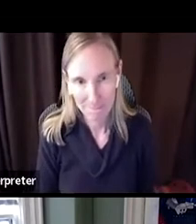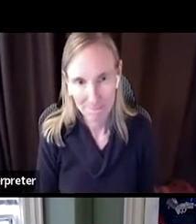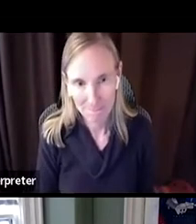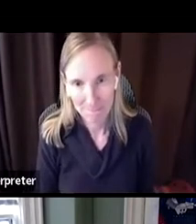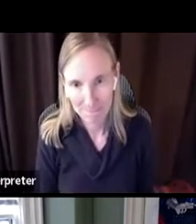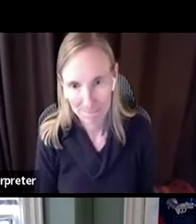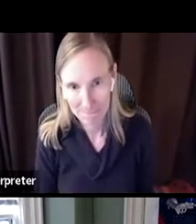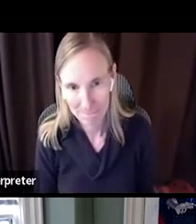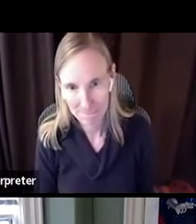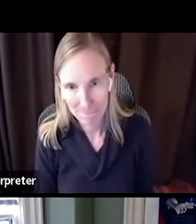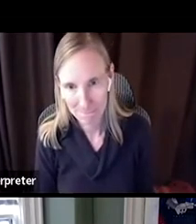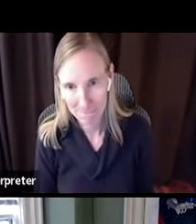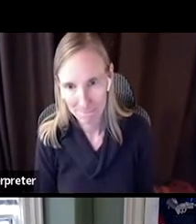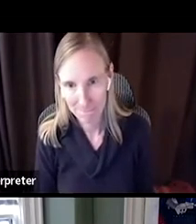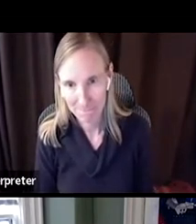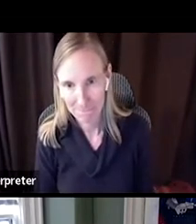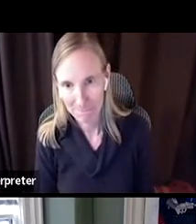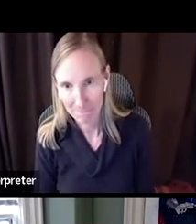So